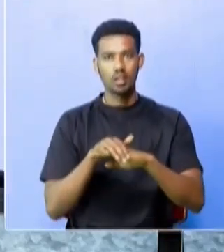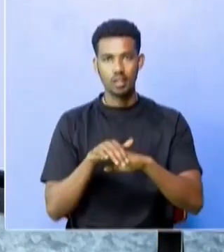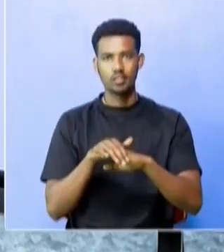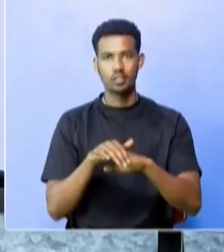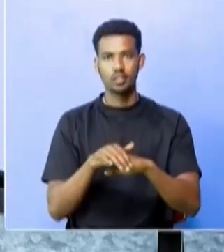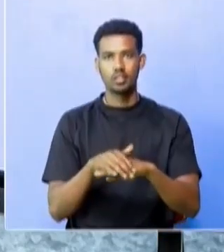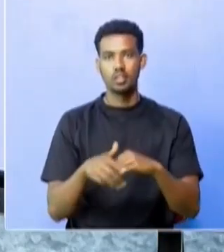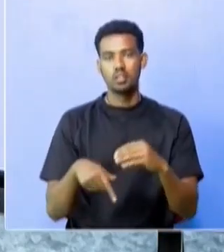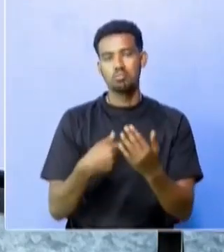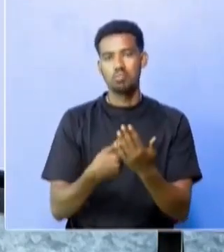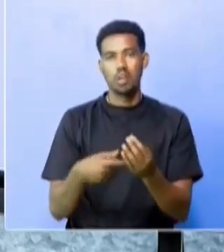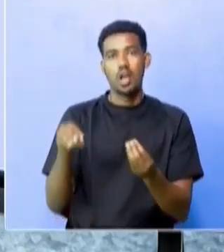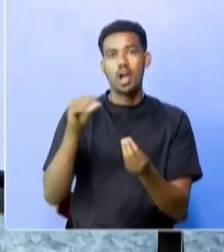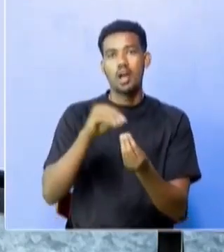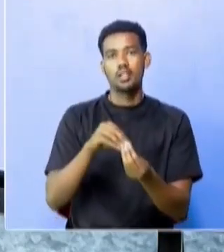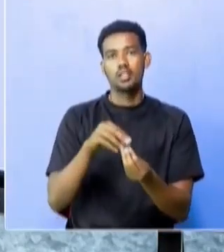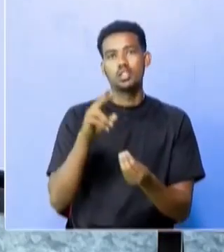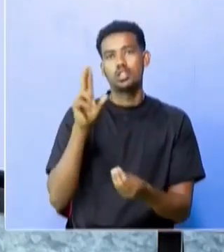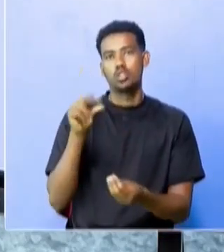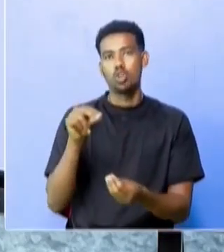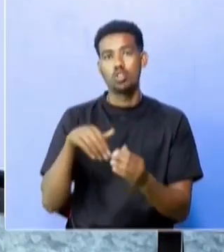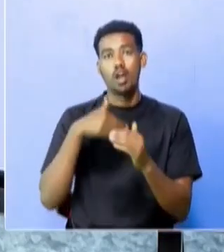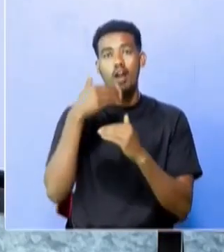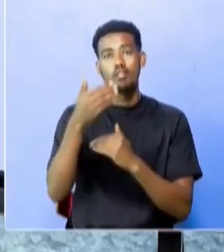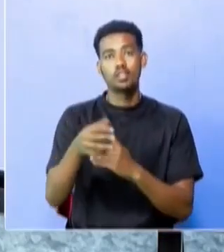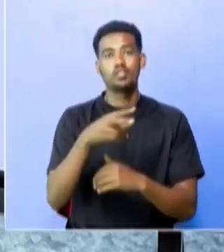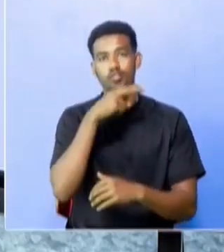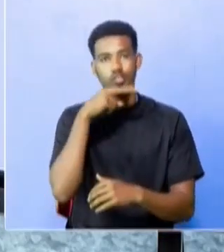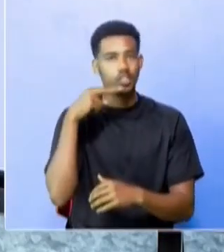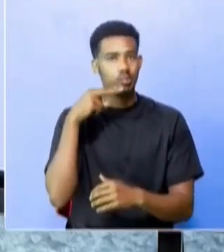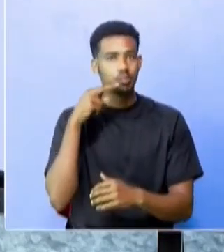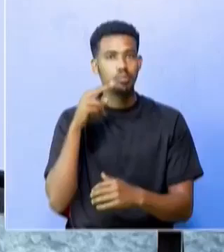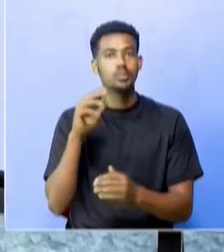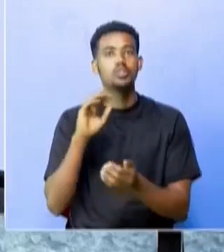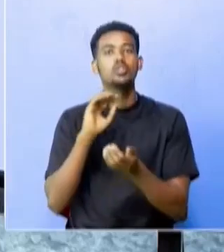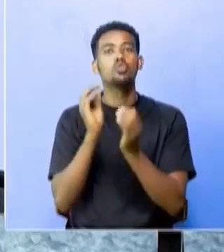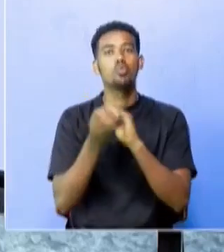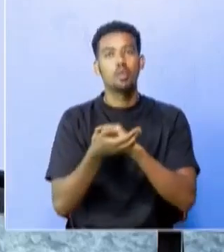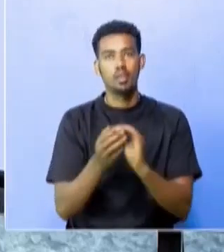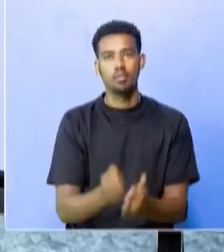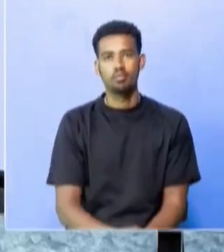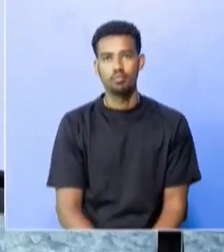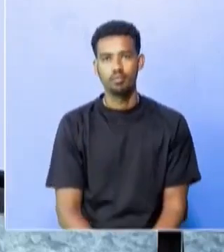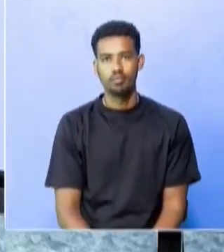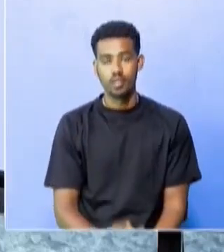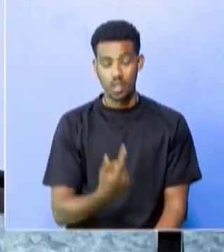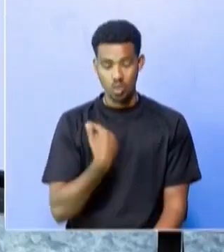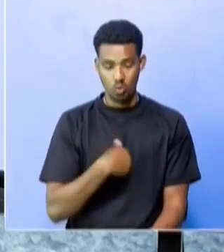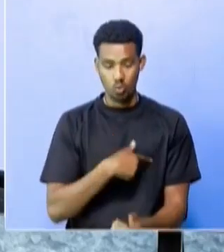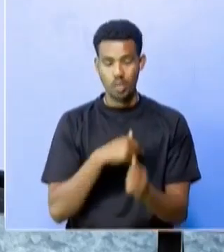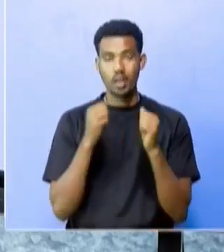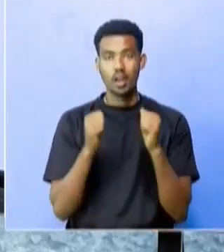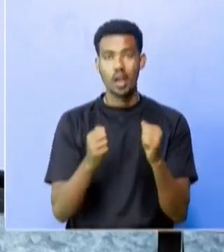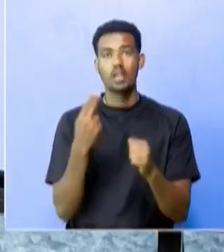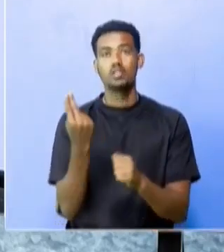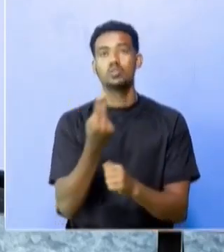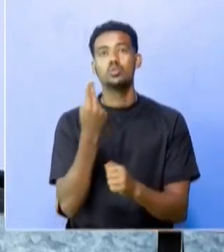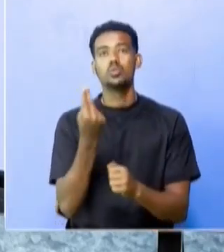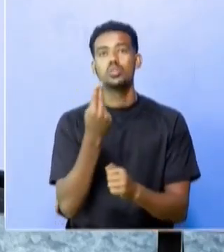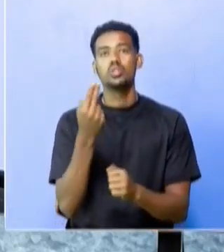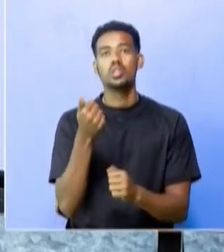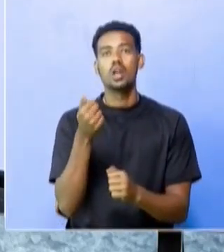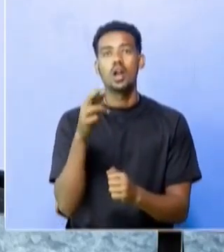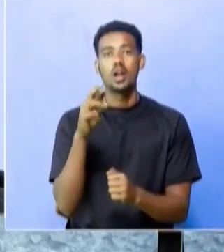by adding not after verb to be. And also we can use are with